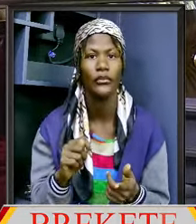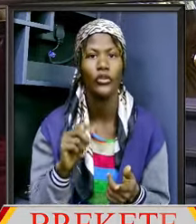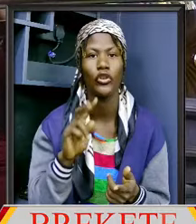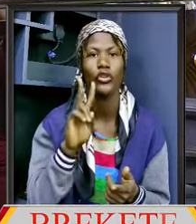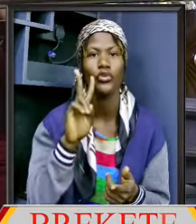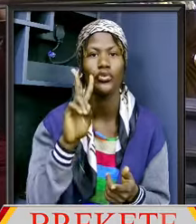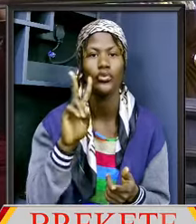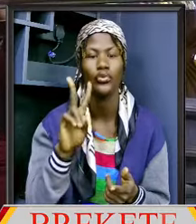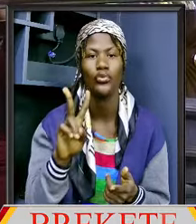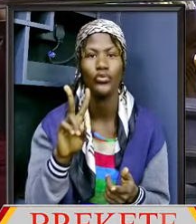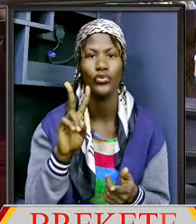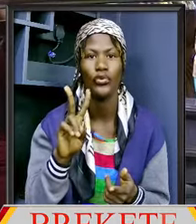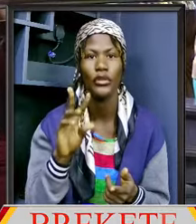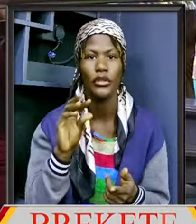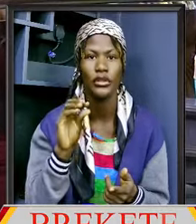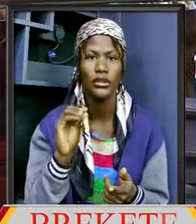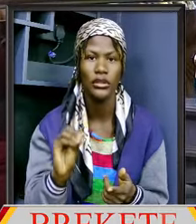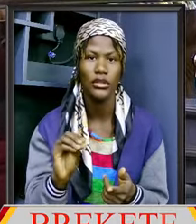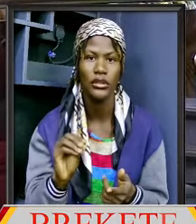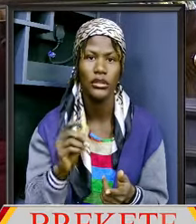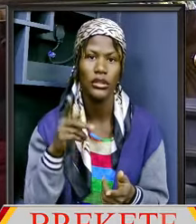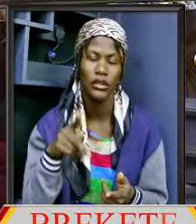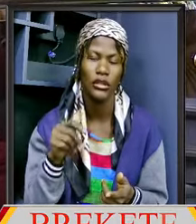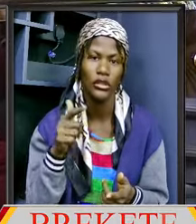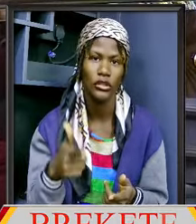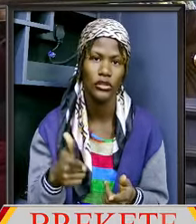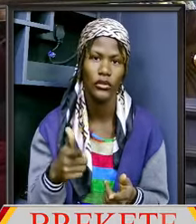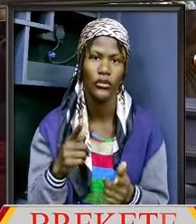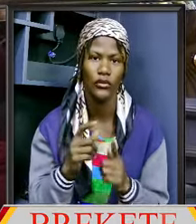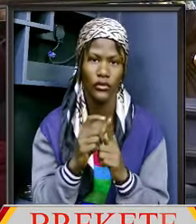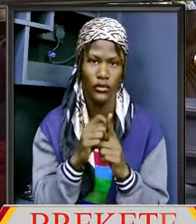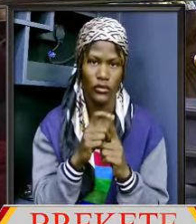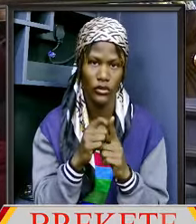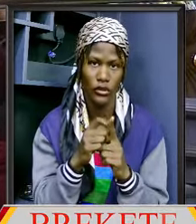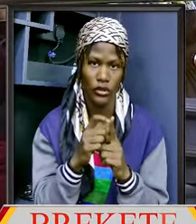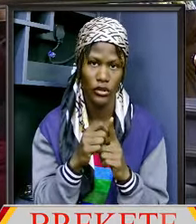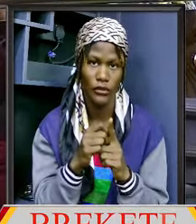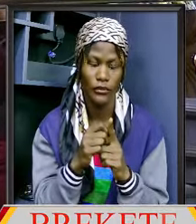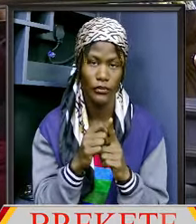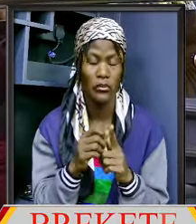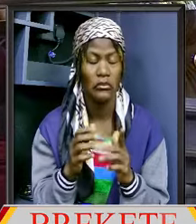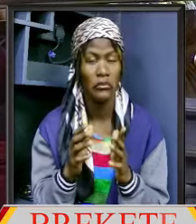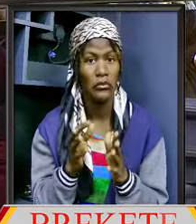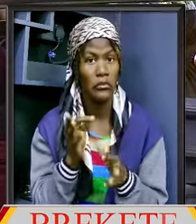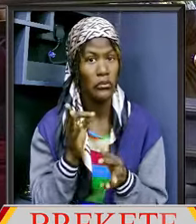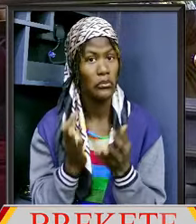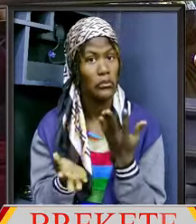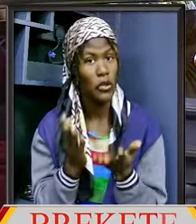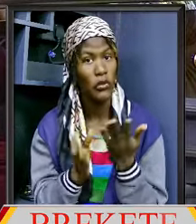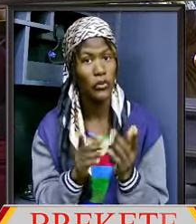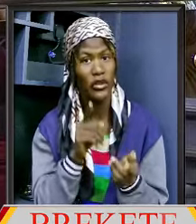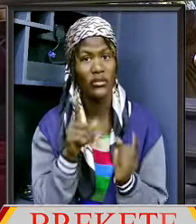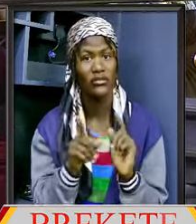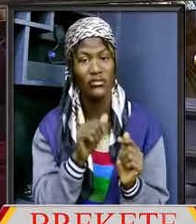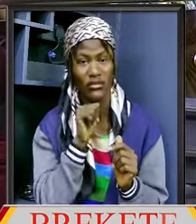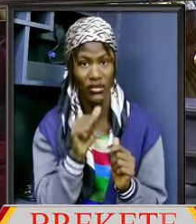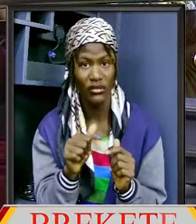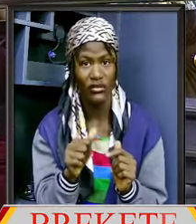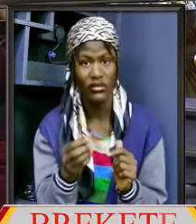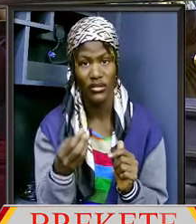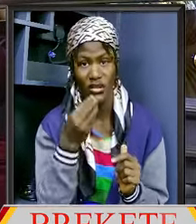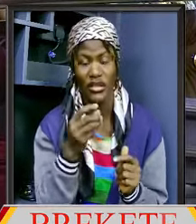Thank you very much, sir. But tell them, say, whether they know they chop rice, make I no go give them what they know they